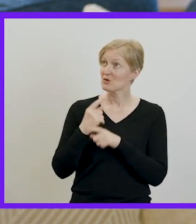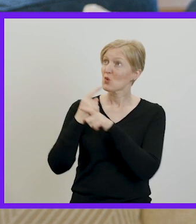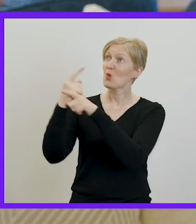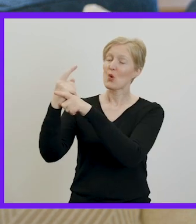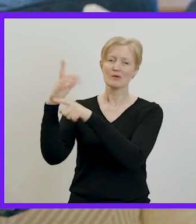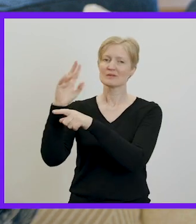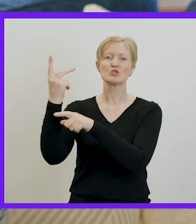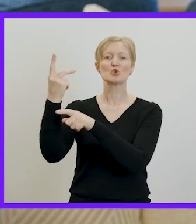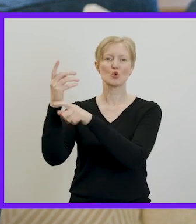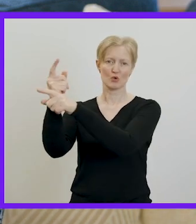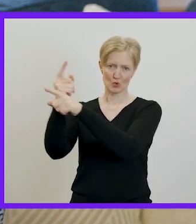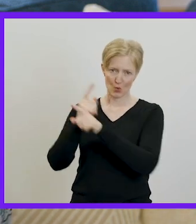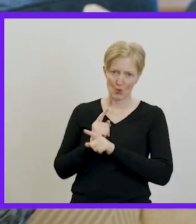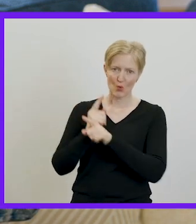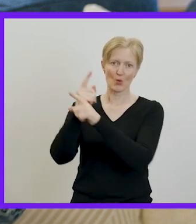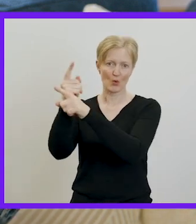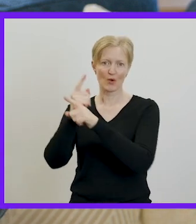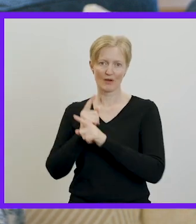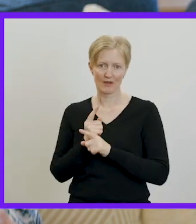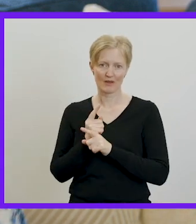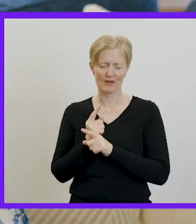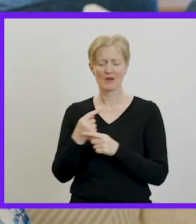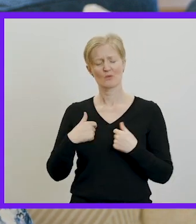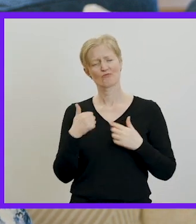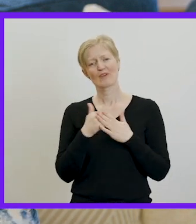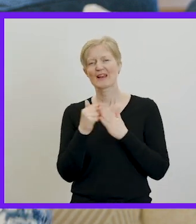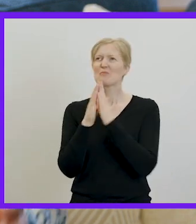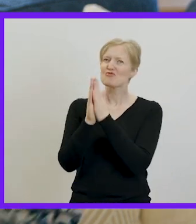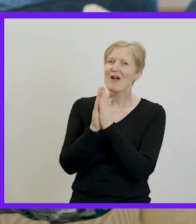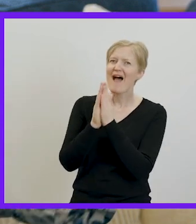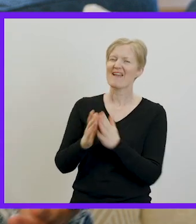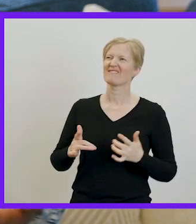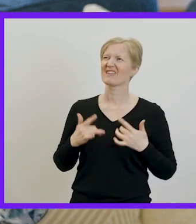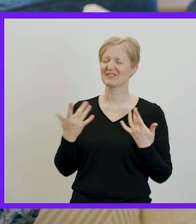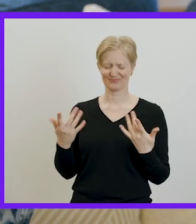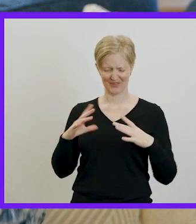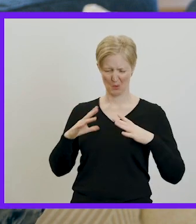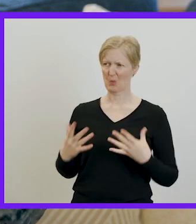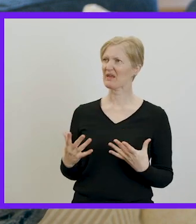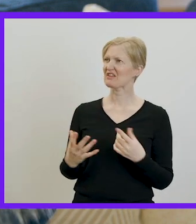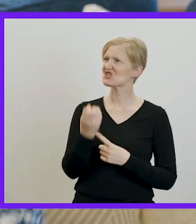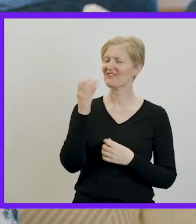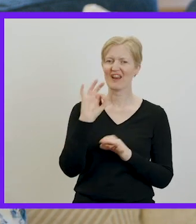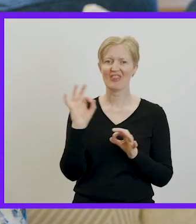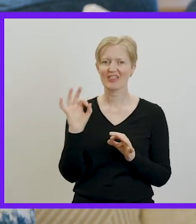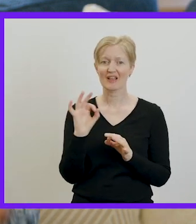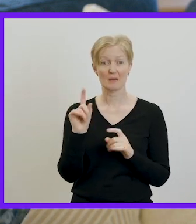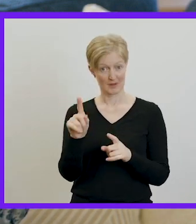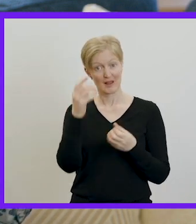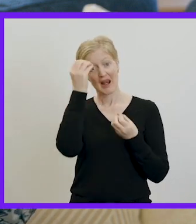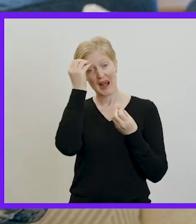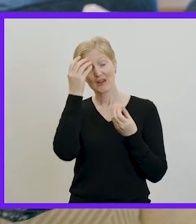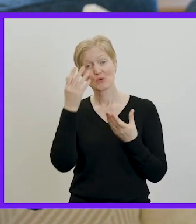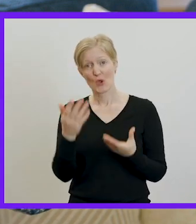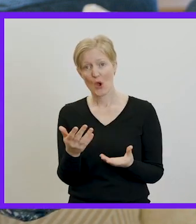but when God speaks to us. So often we pray and we feel that it's weak and it doesn't achieve much. But I want to